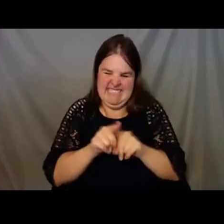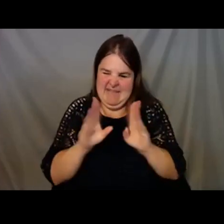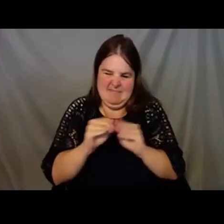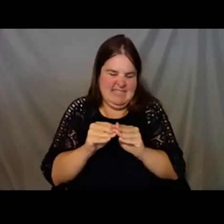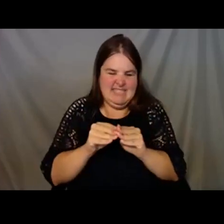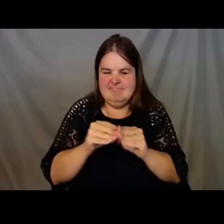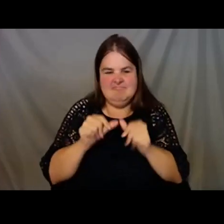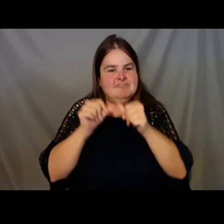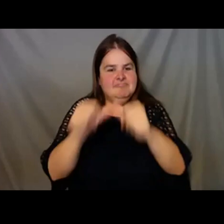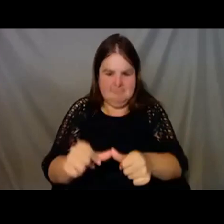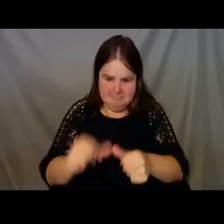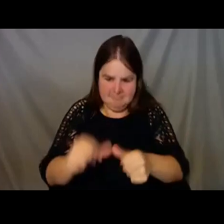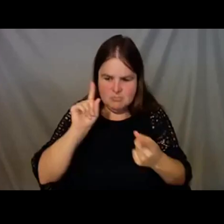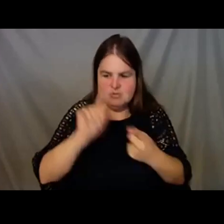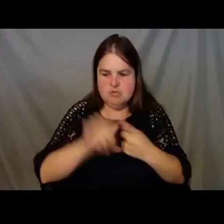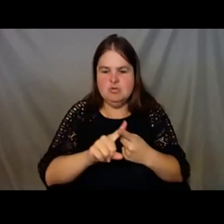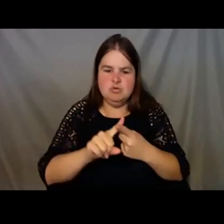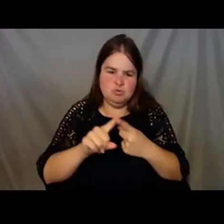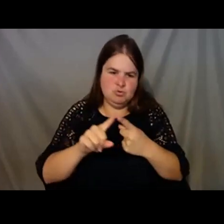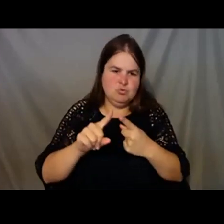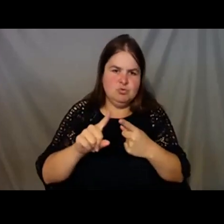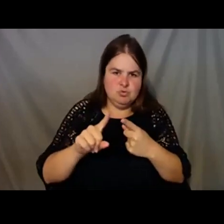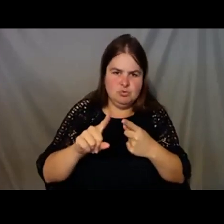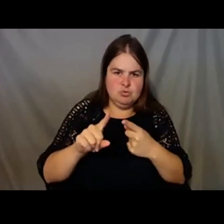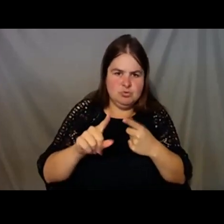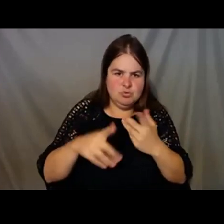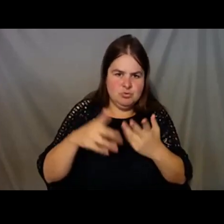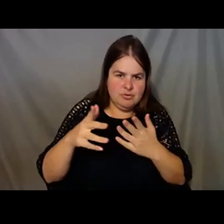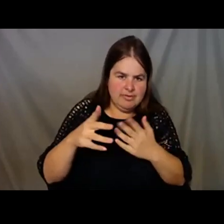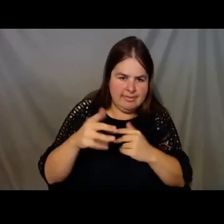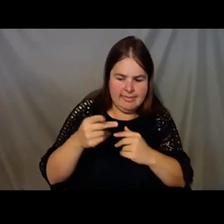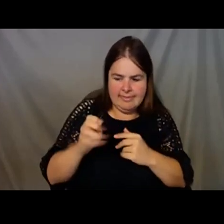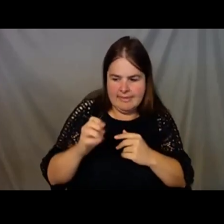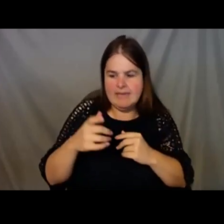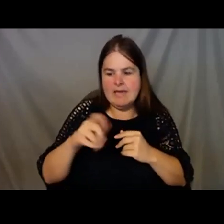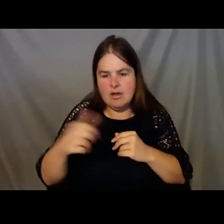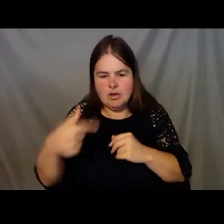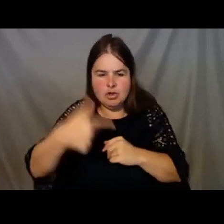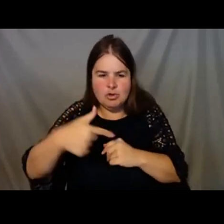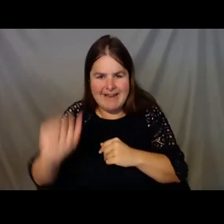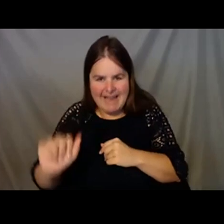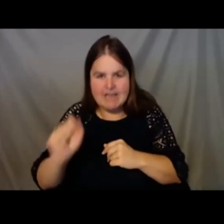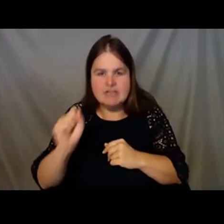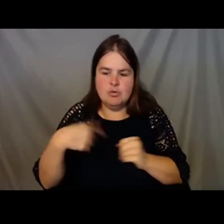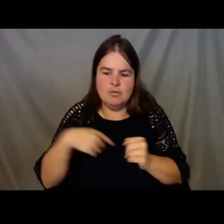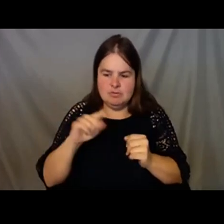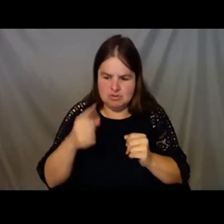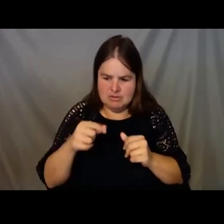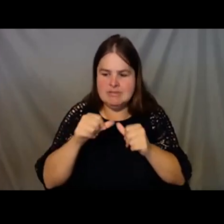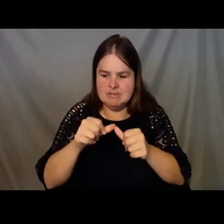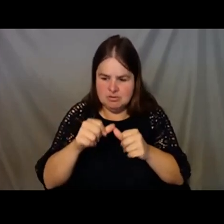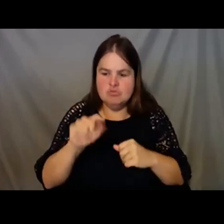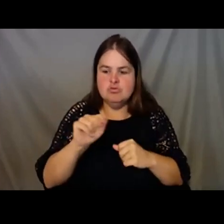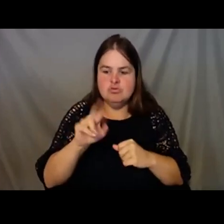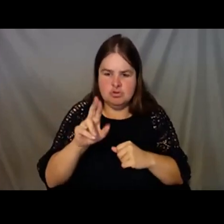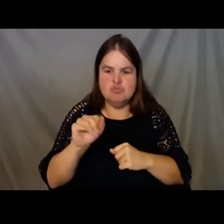straight into the trainee Q&A. So we'll just continue with questions at